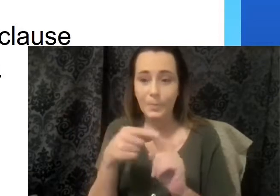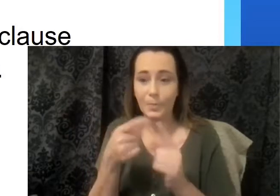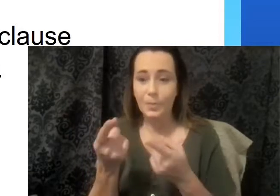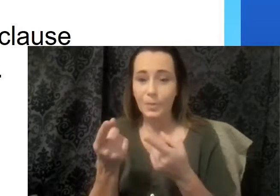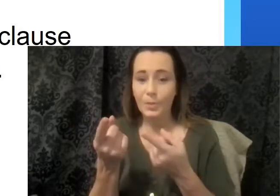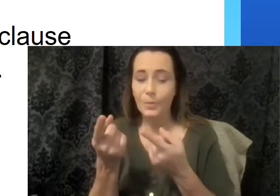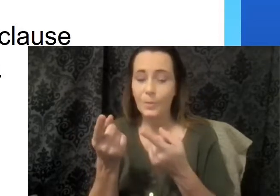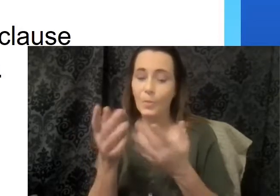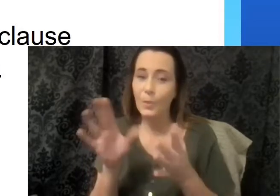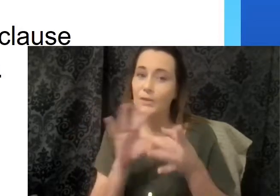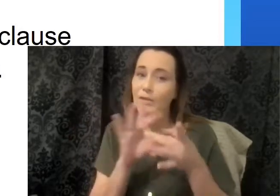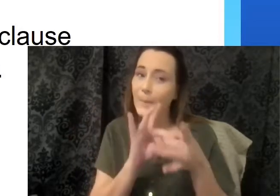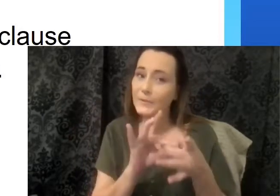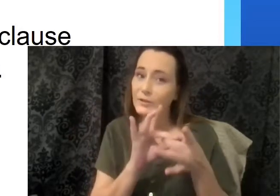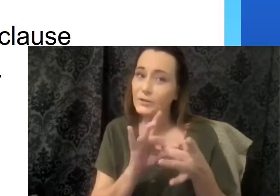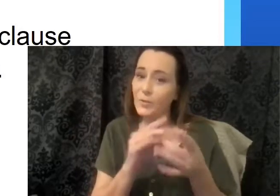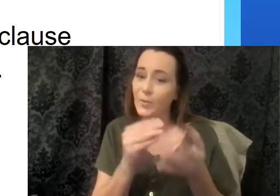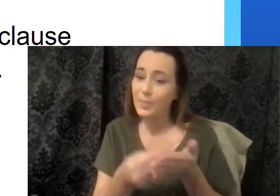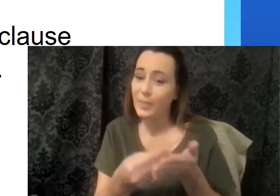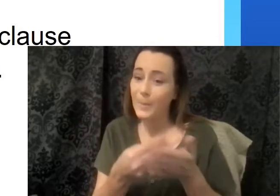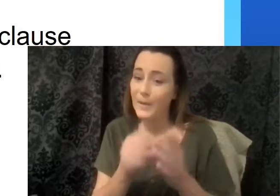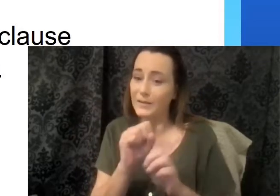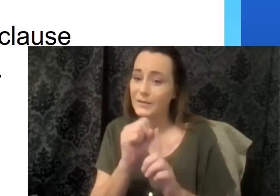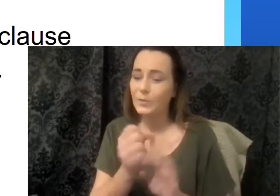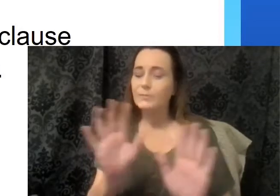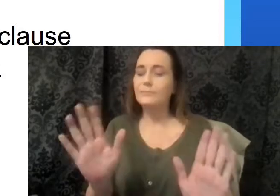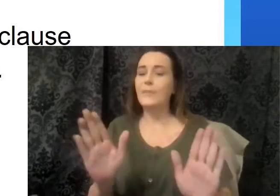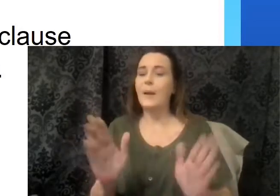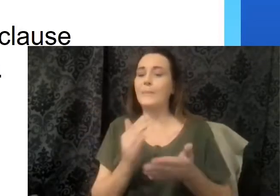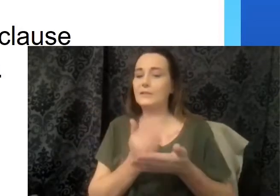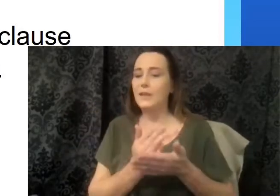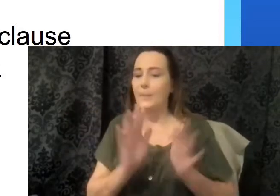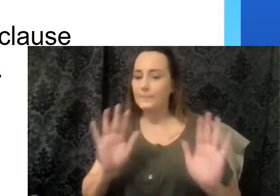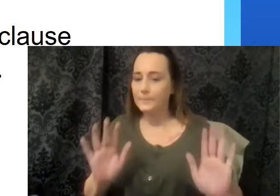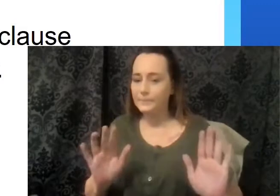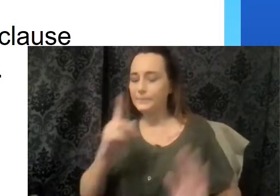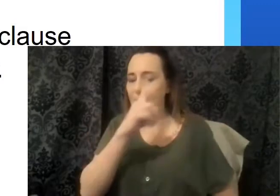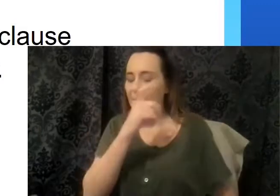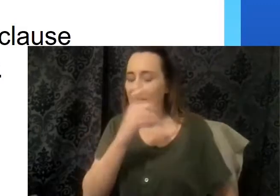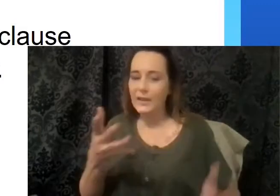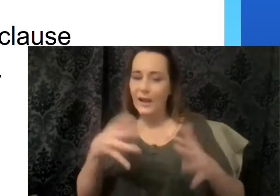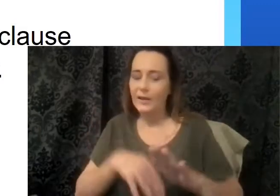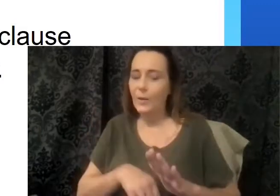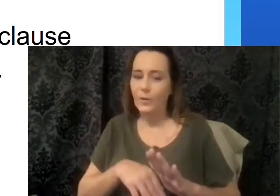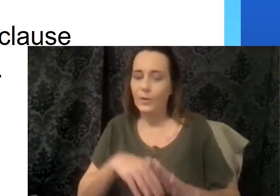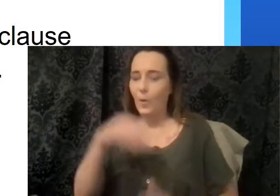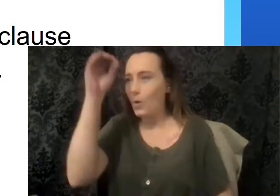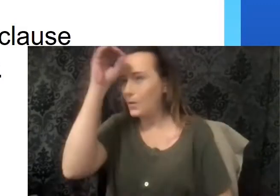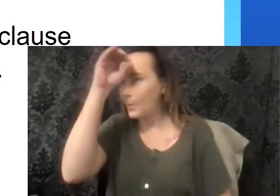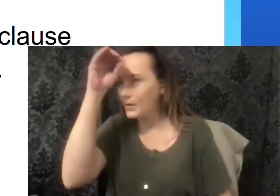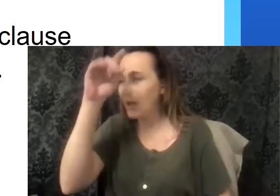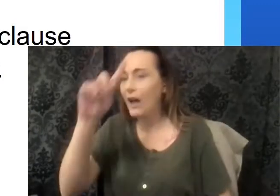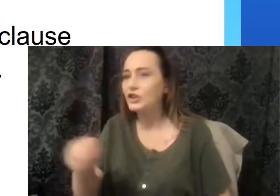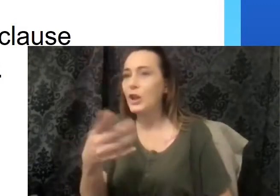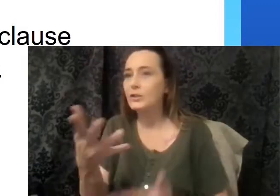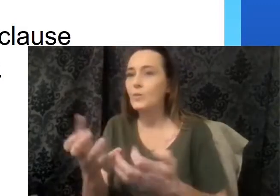to this money situation. So I'm gonna stop right there because I don't want to go into opinions. I just want